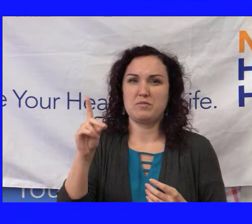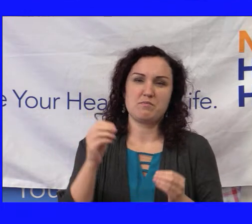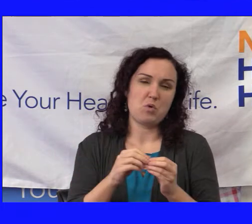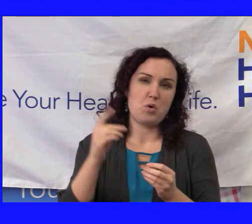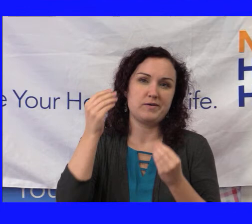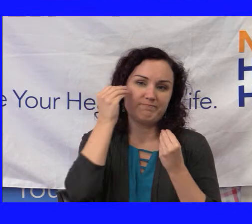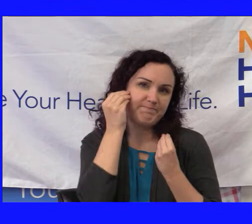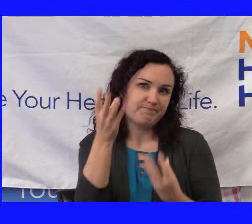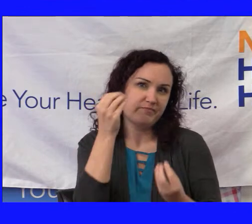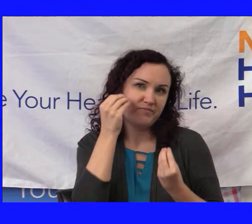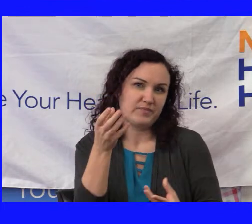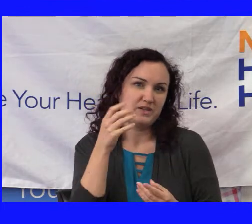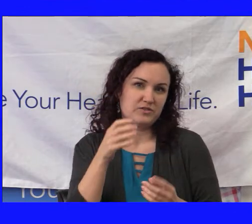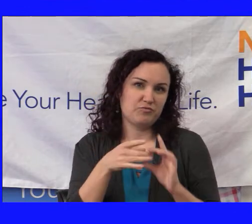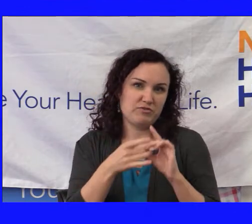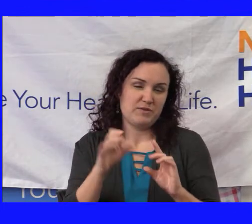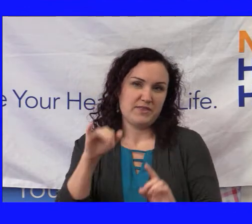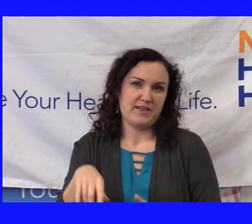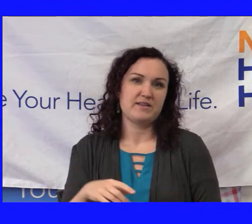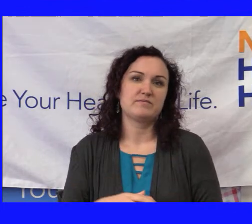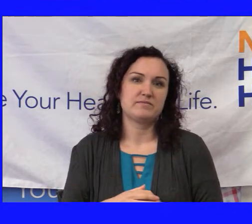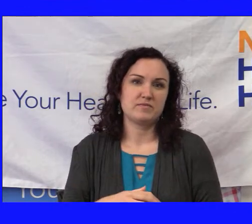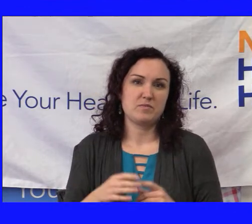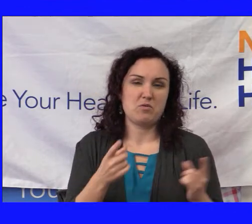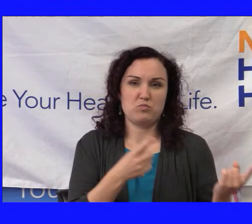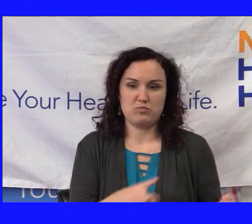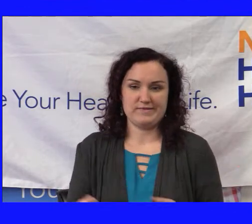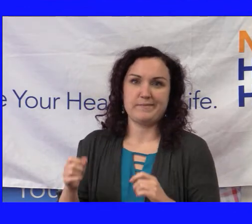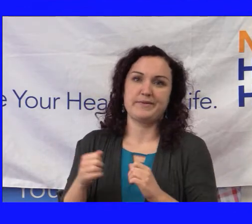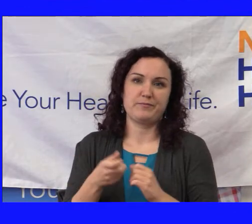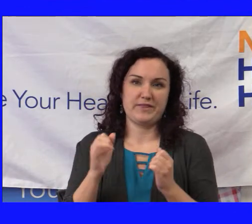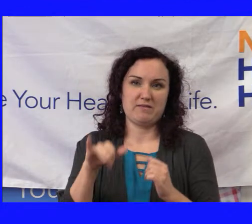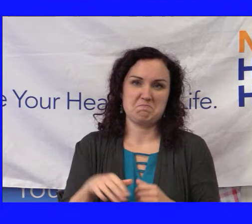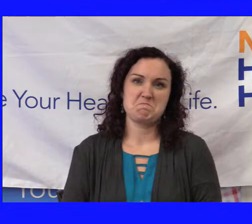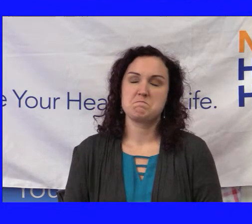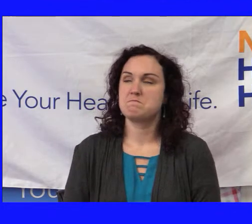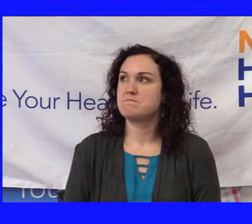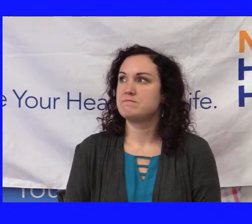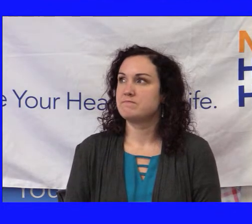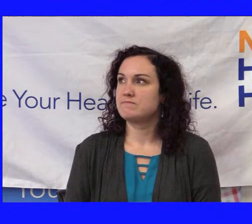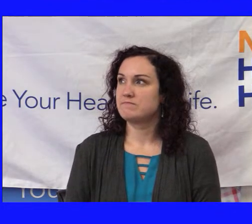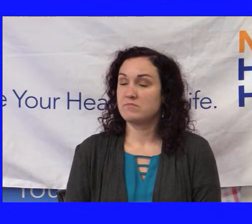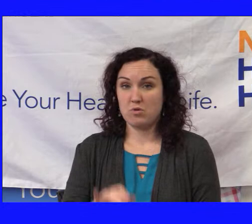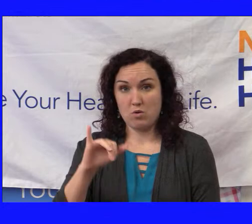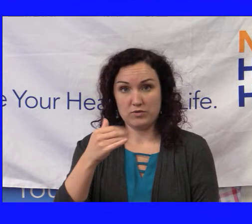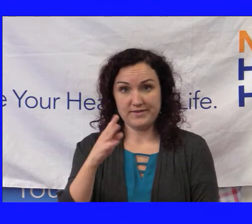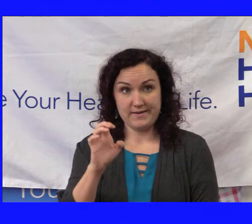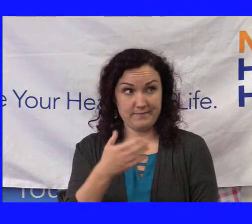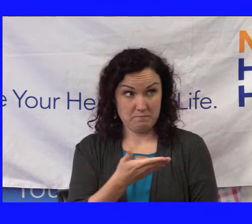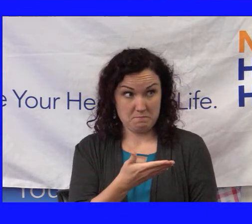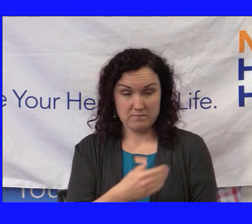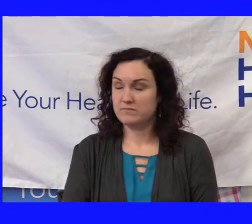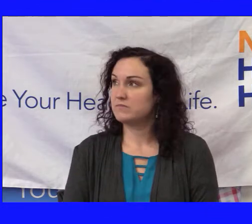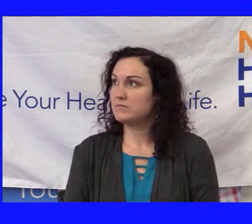that and about what's going on there. But thank you, Frida. Jose?